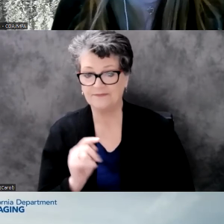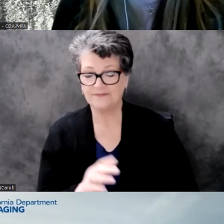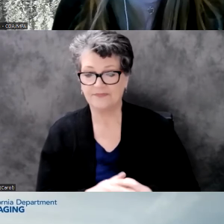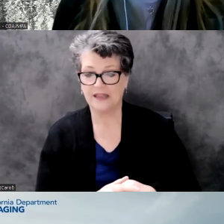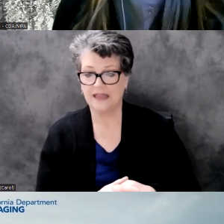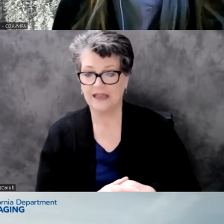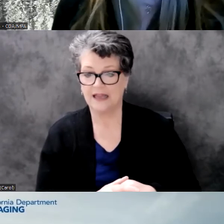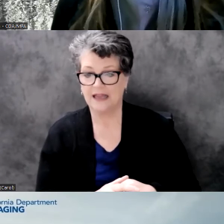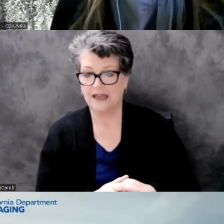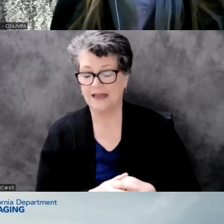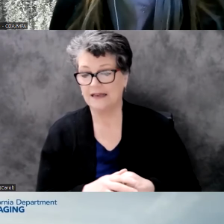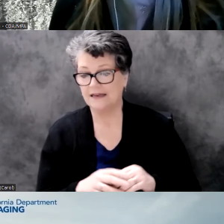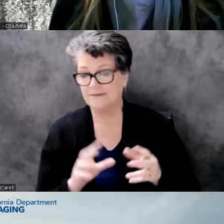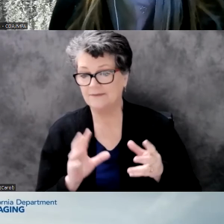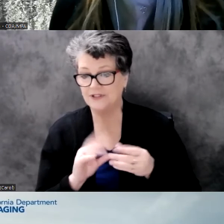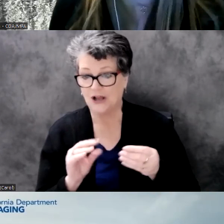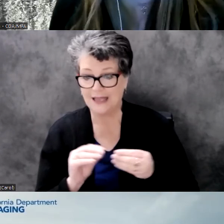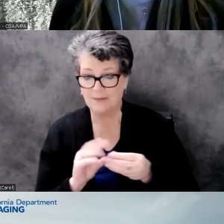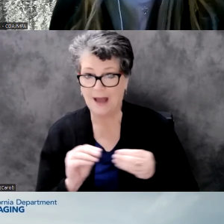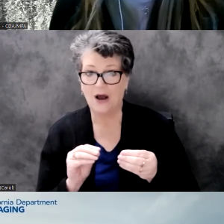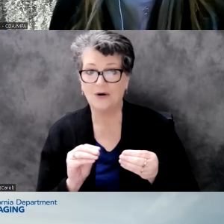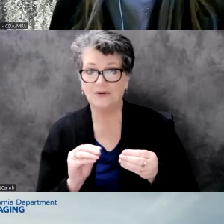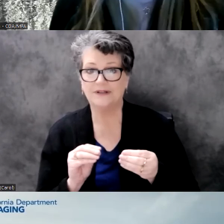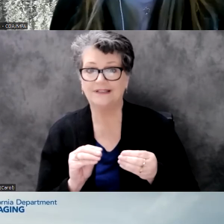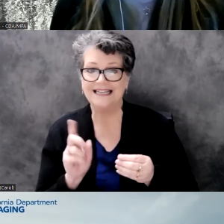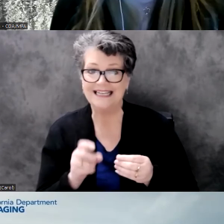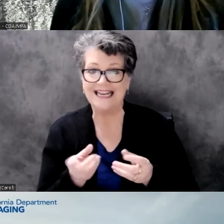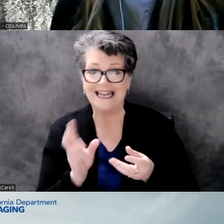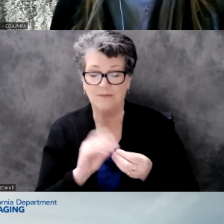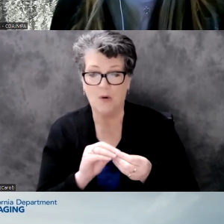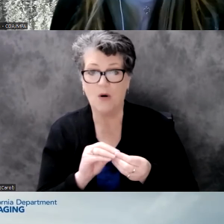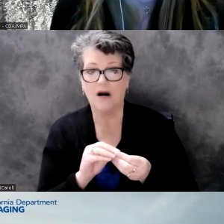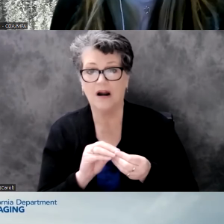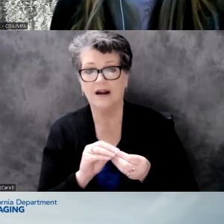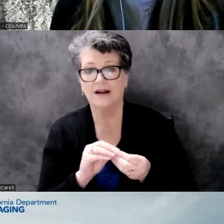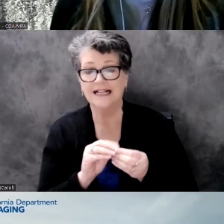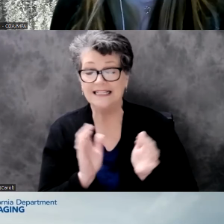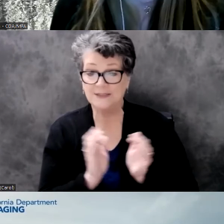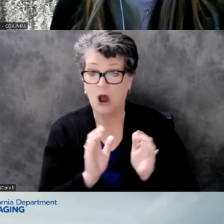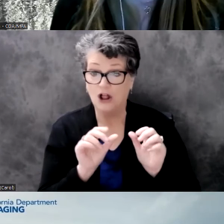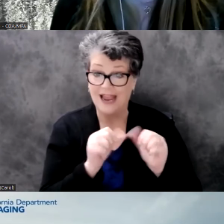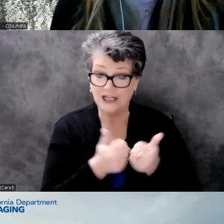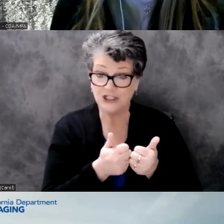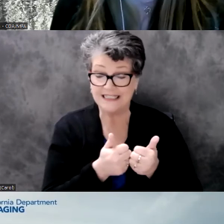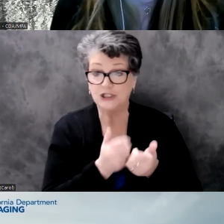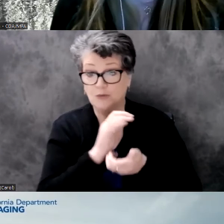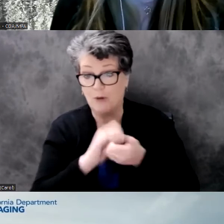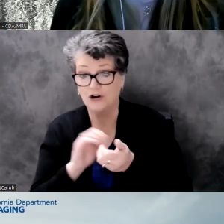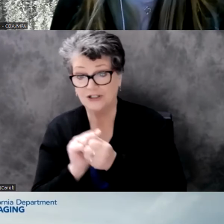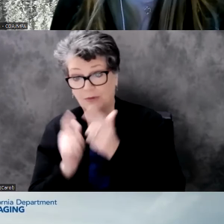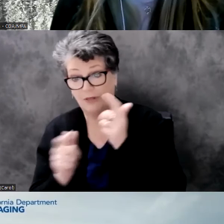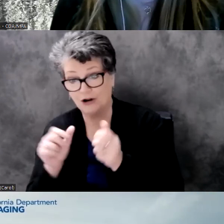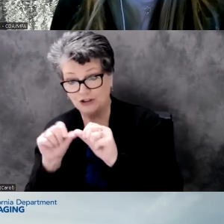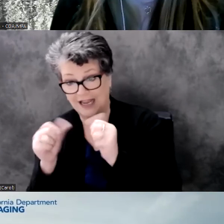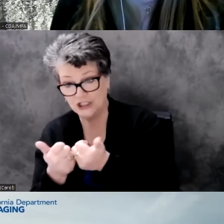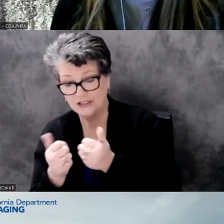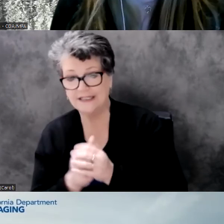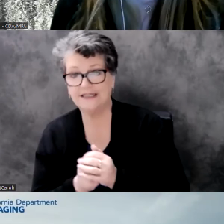log here talking about the ability for more established agencies to partner with smaller agencies for